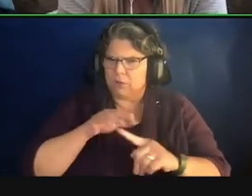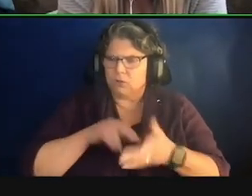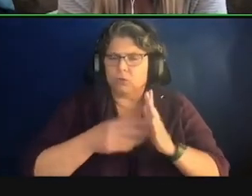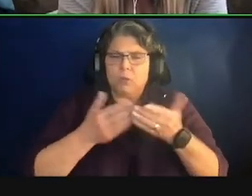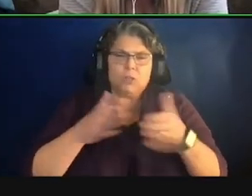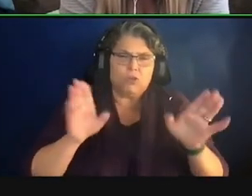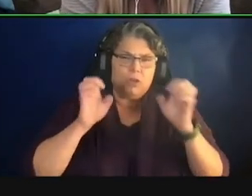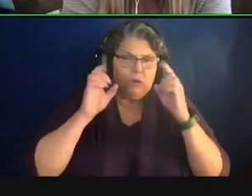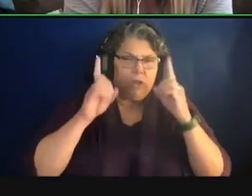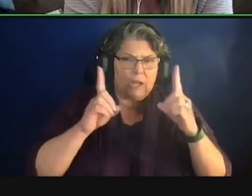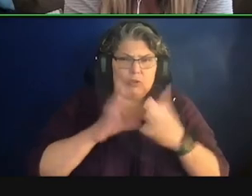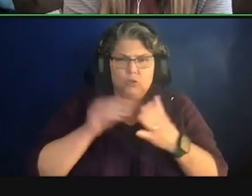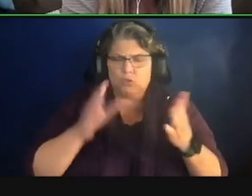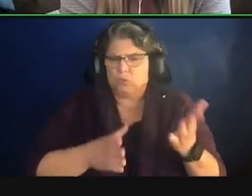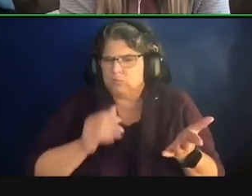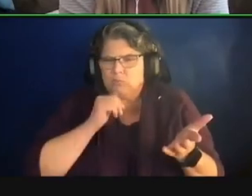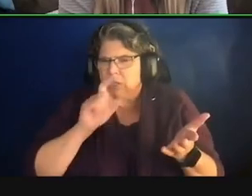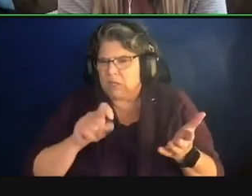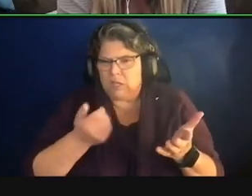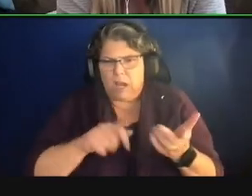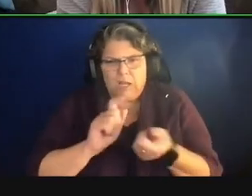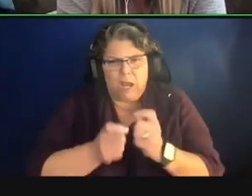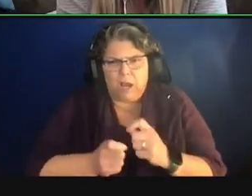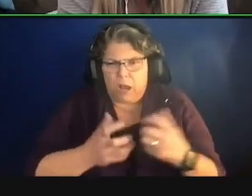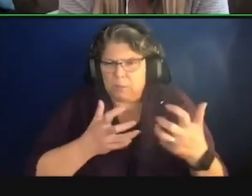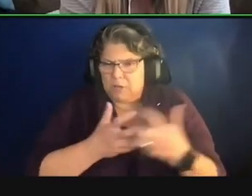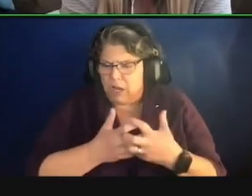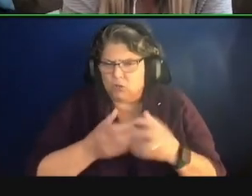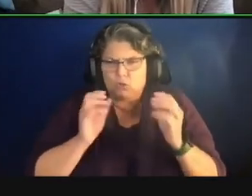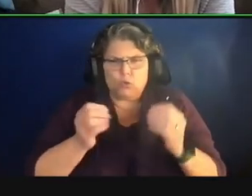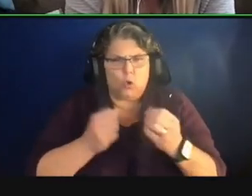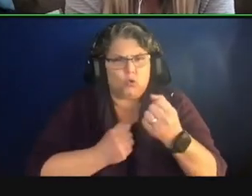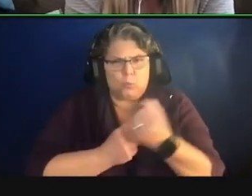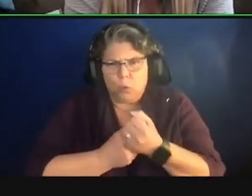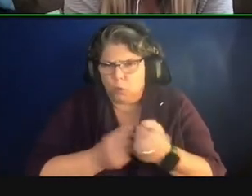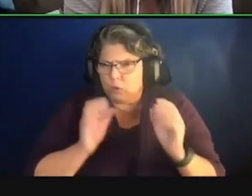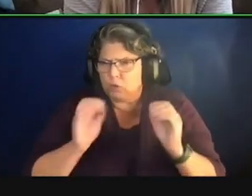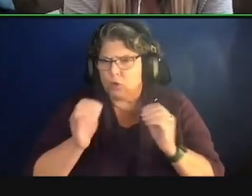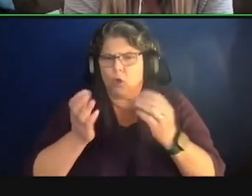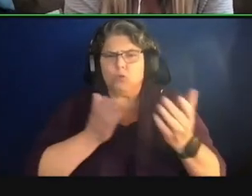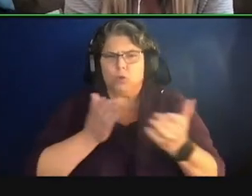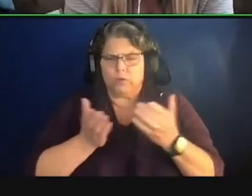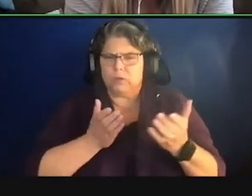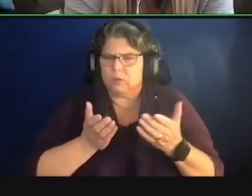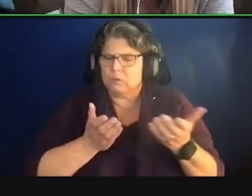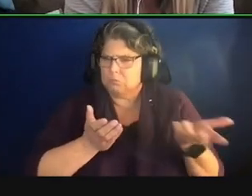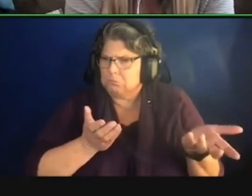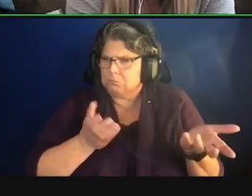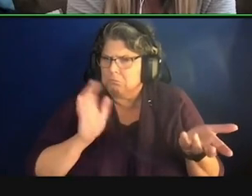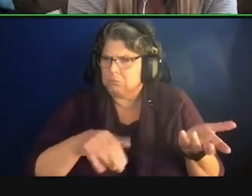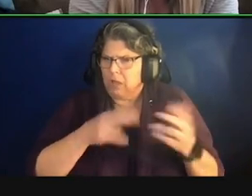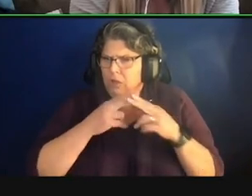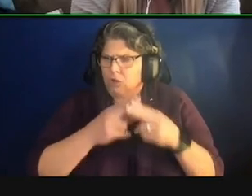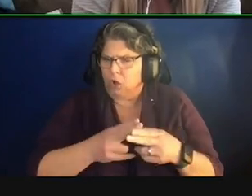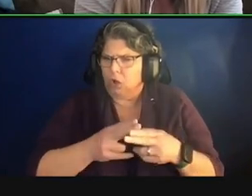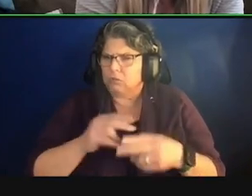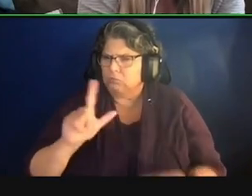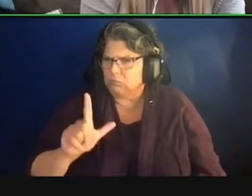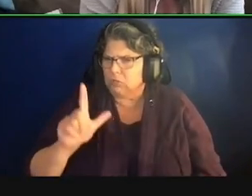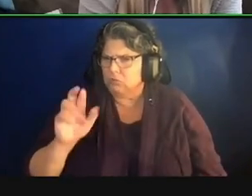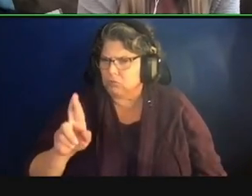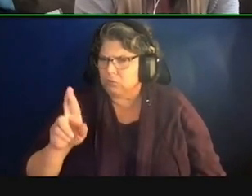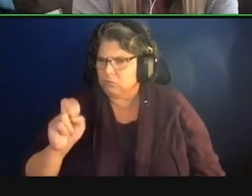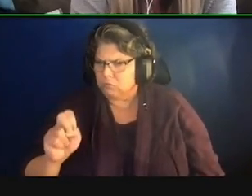who has no accommodations, no supports, no services would be considered to be in the least